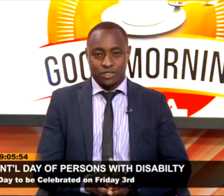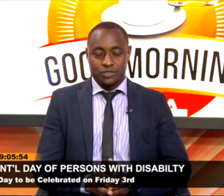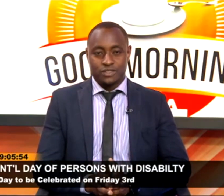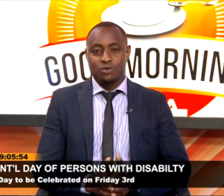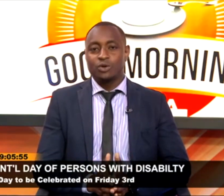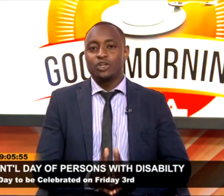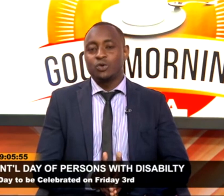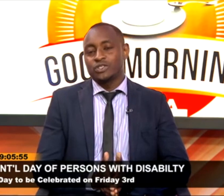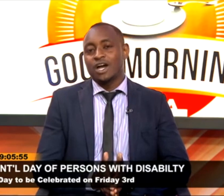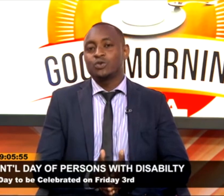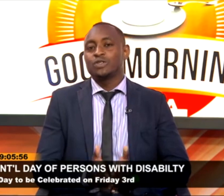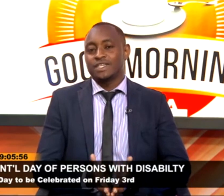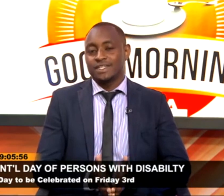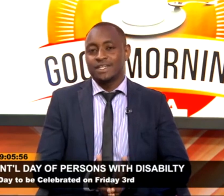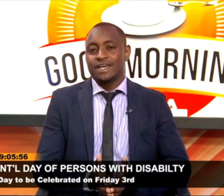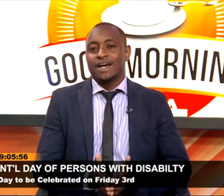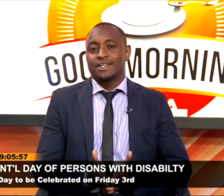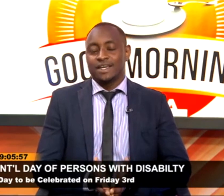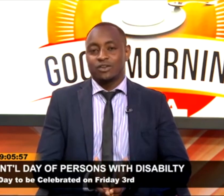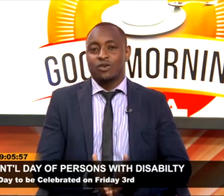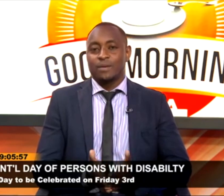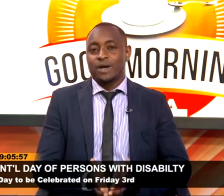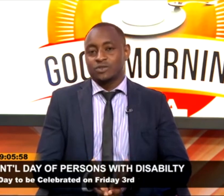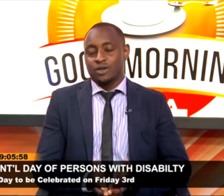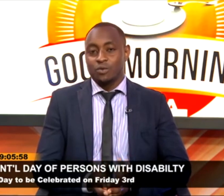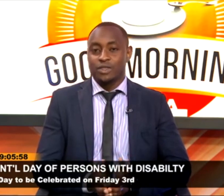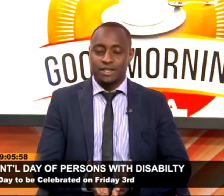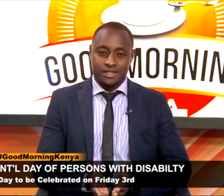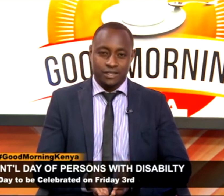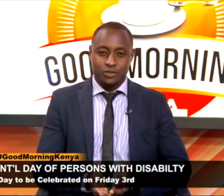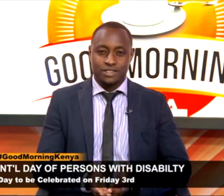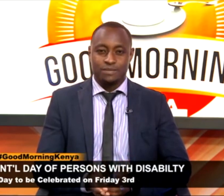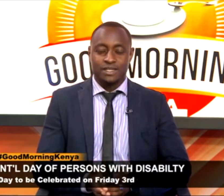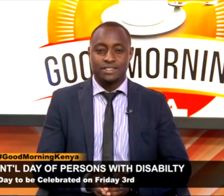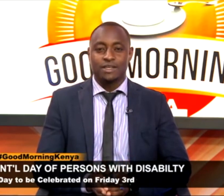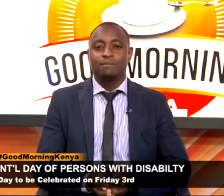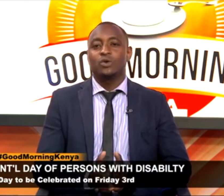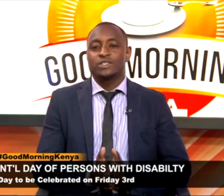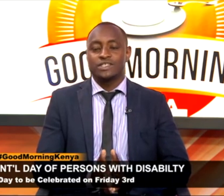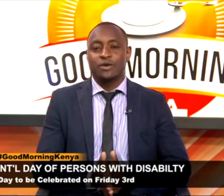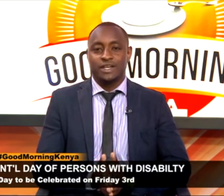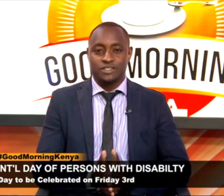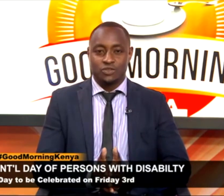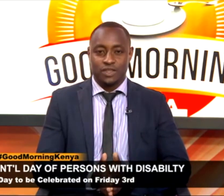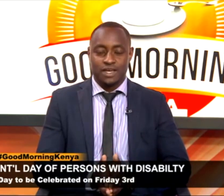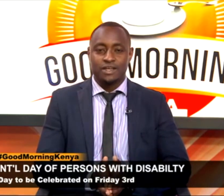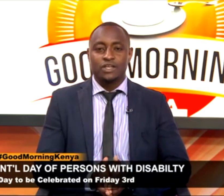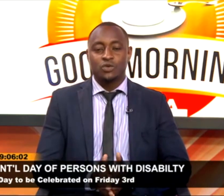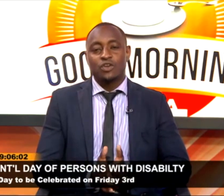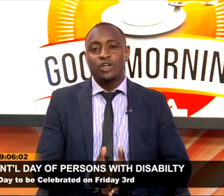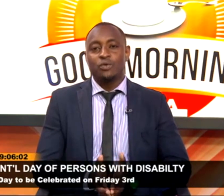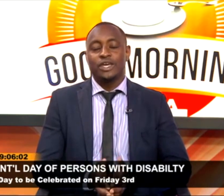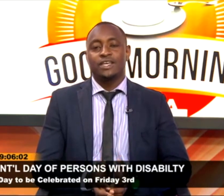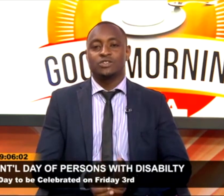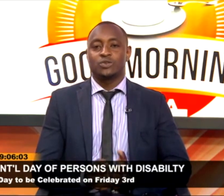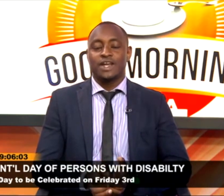about these conditions. Nobody knows how to treat a child or a person with an intellectual disability because this awareness is not there.